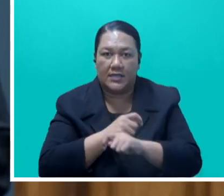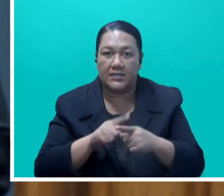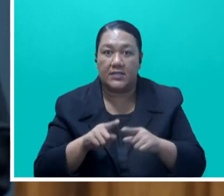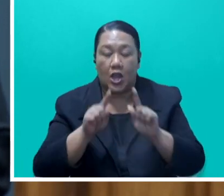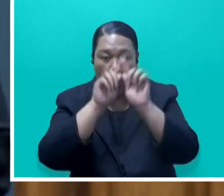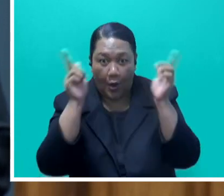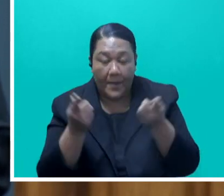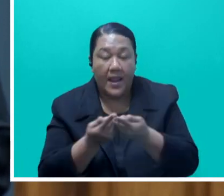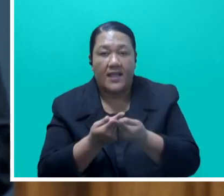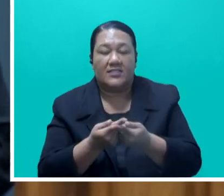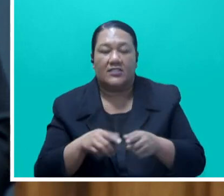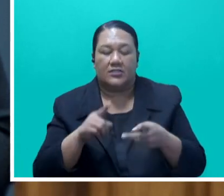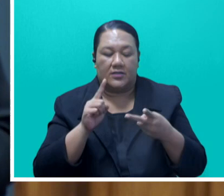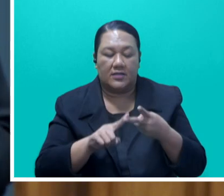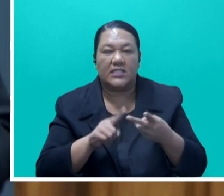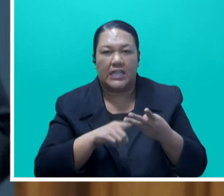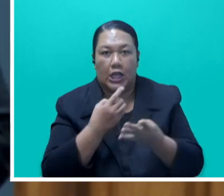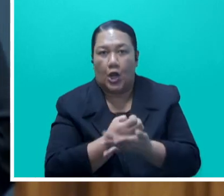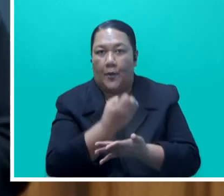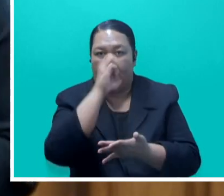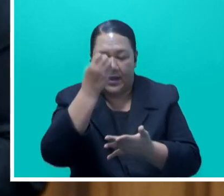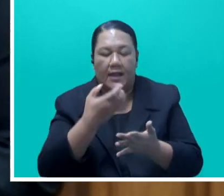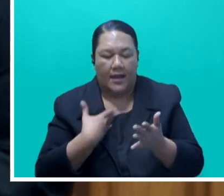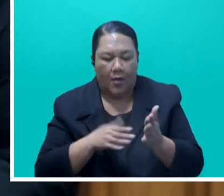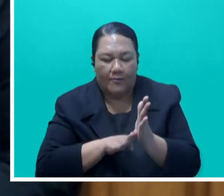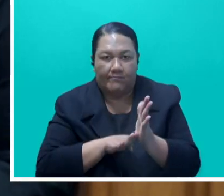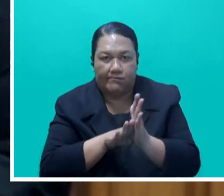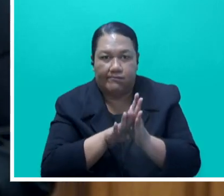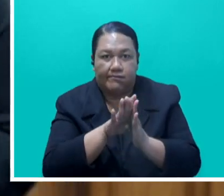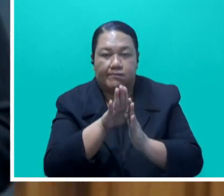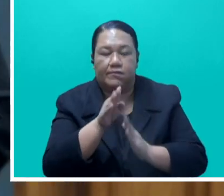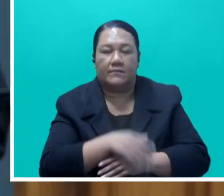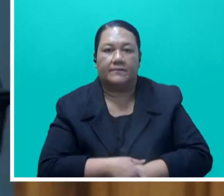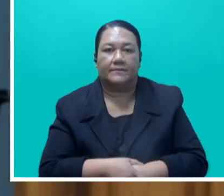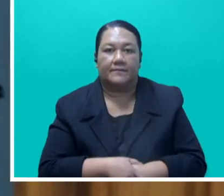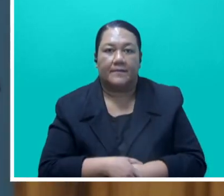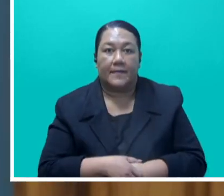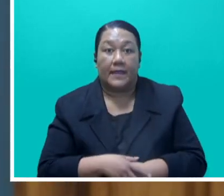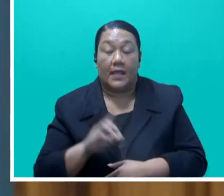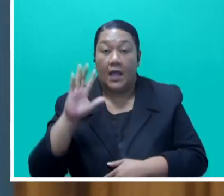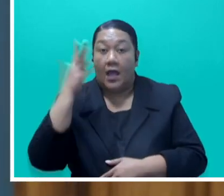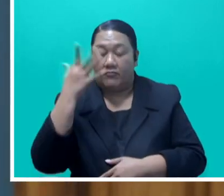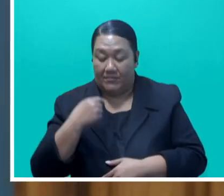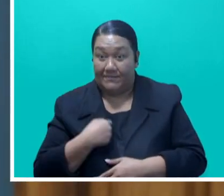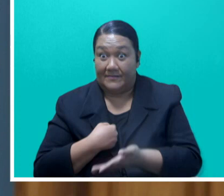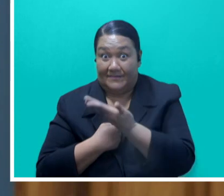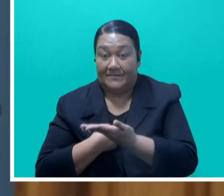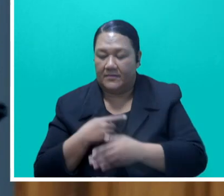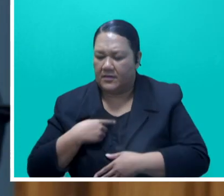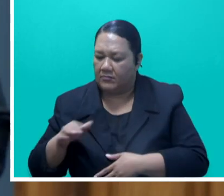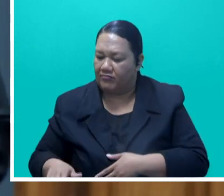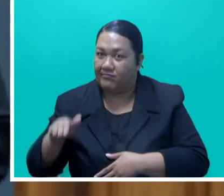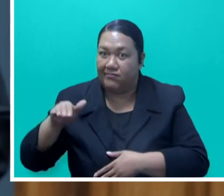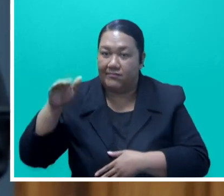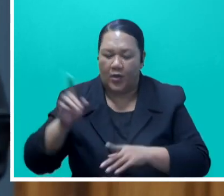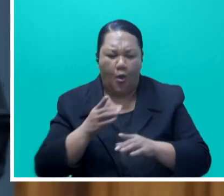economic downturns, all while still recovering. Mr. Speaker, sir, for someone who was raised in the village and has worked with several